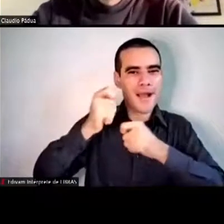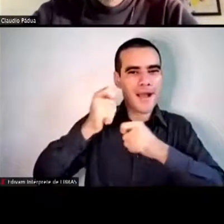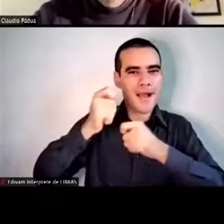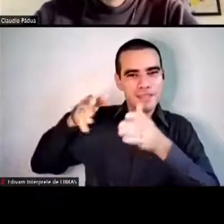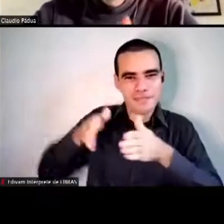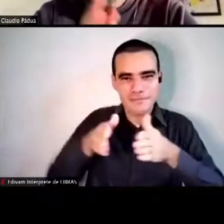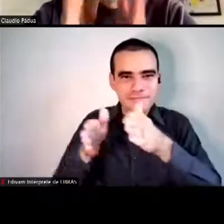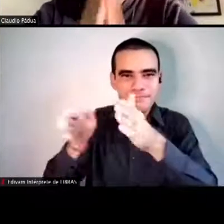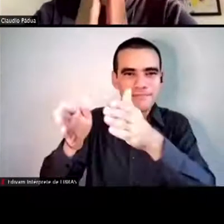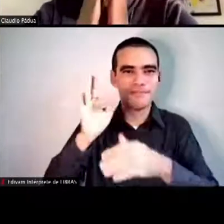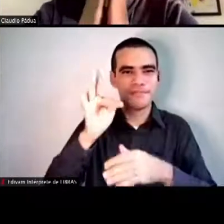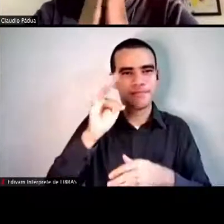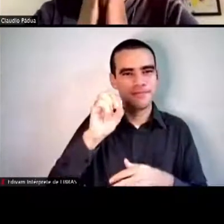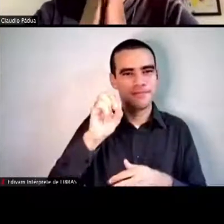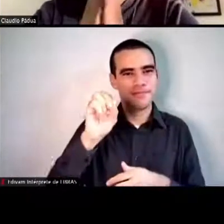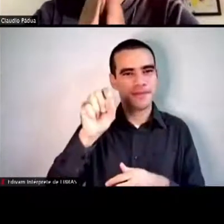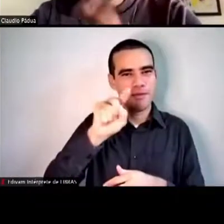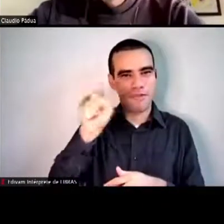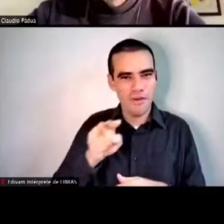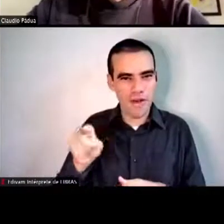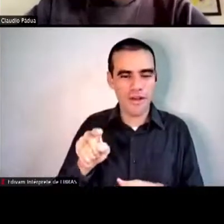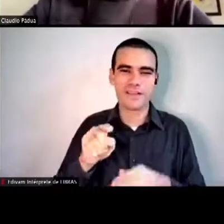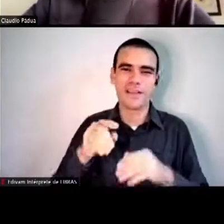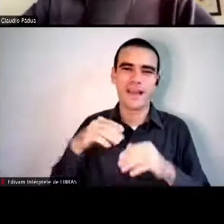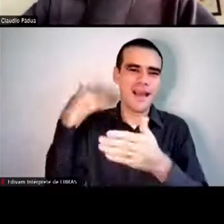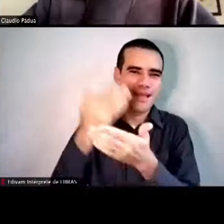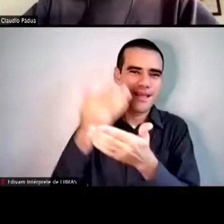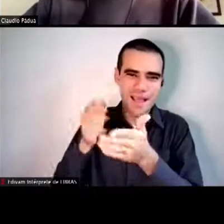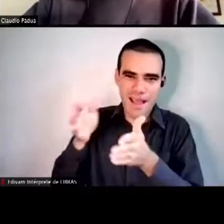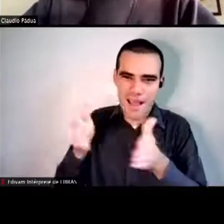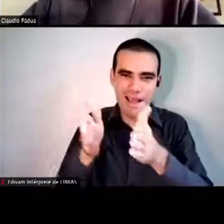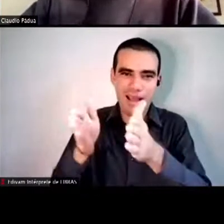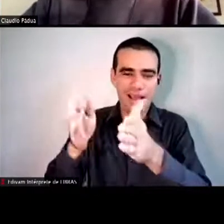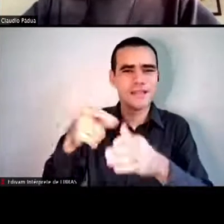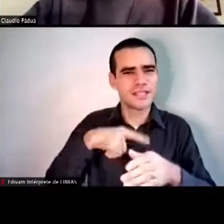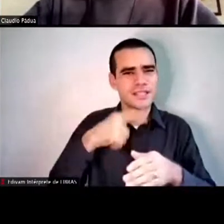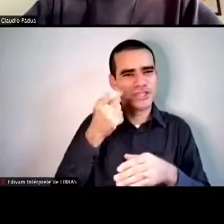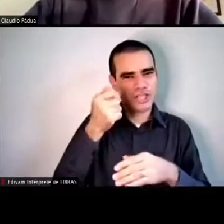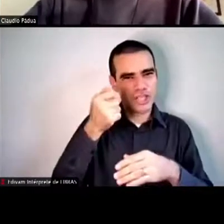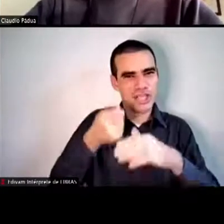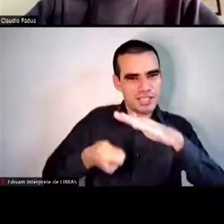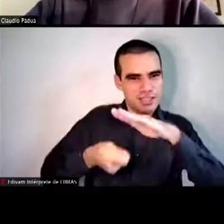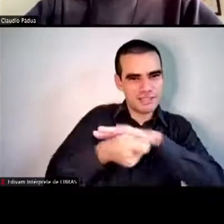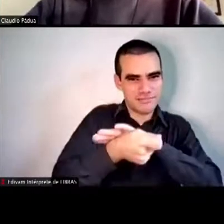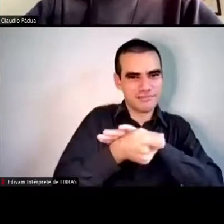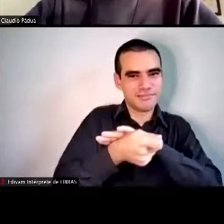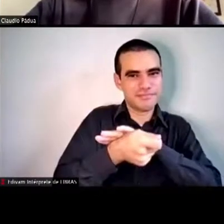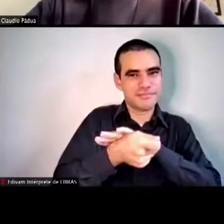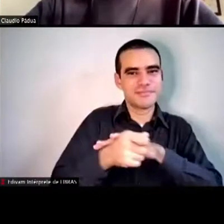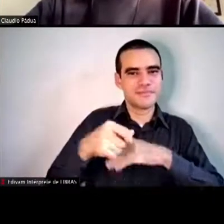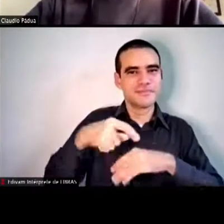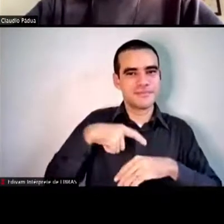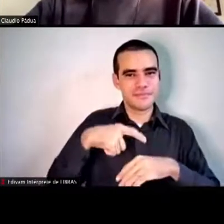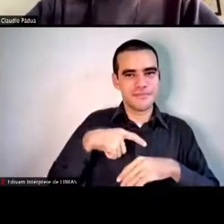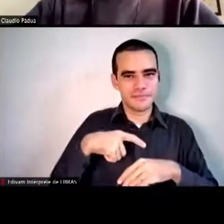from Foz to Alto Solimões. It was my field work there. I